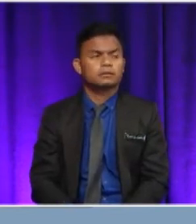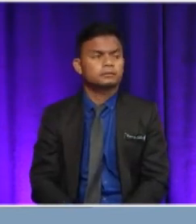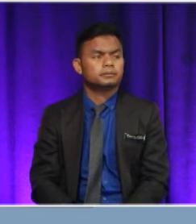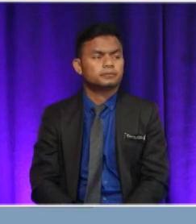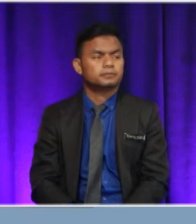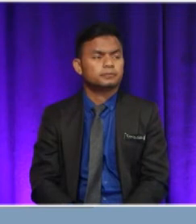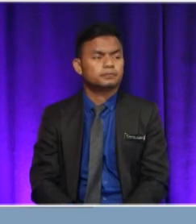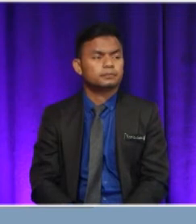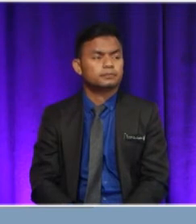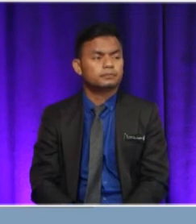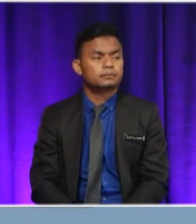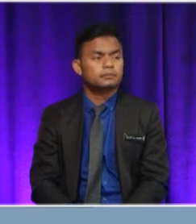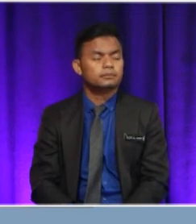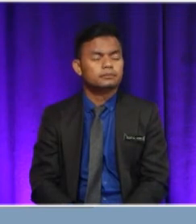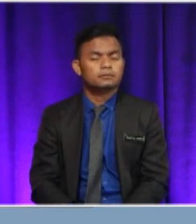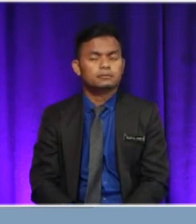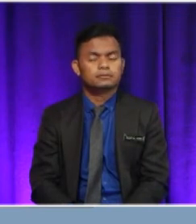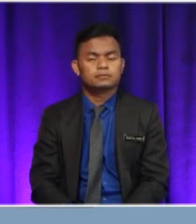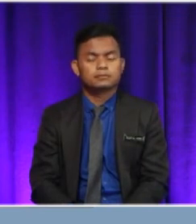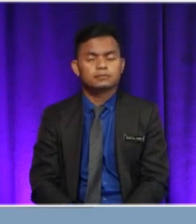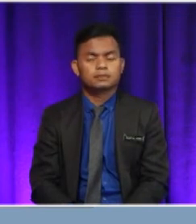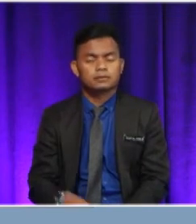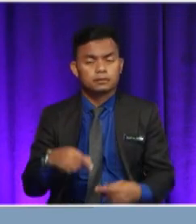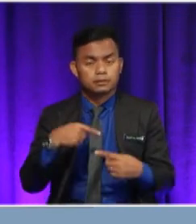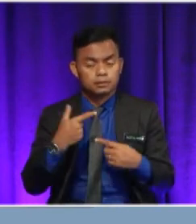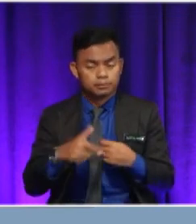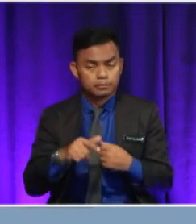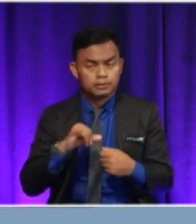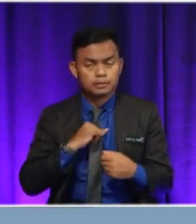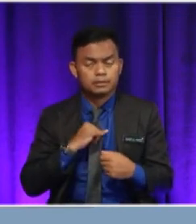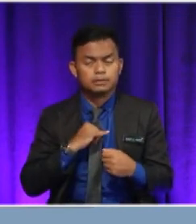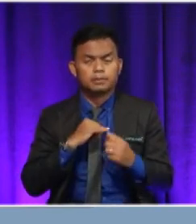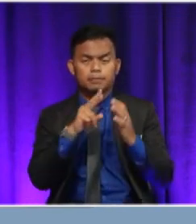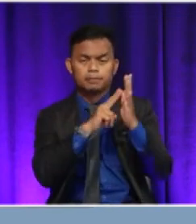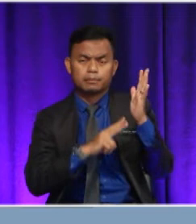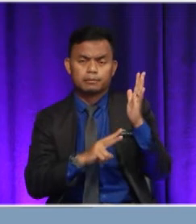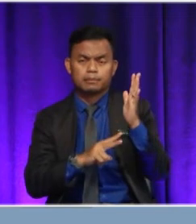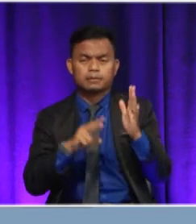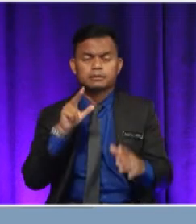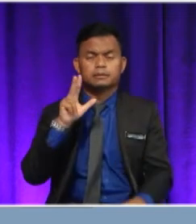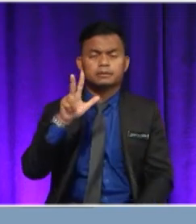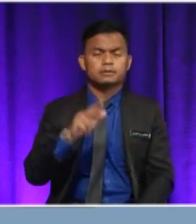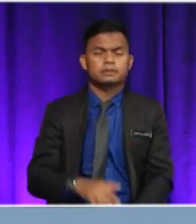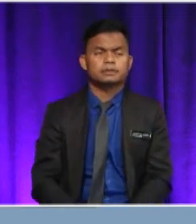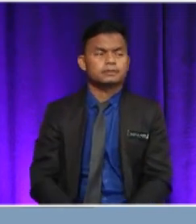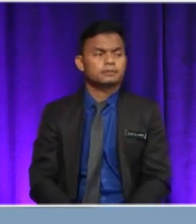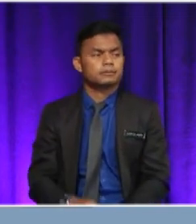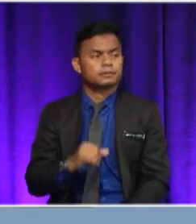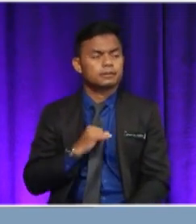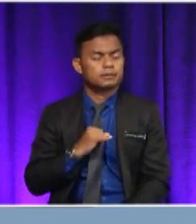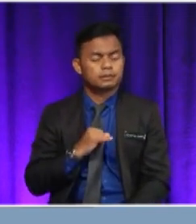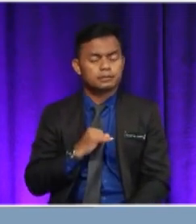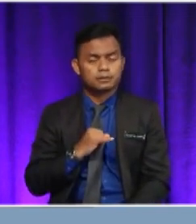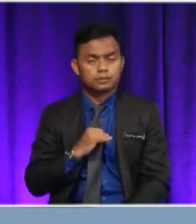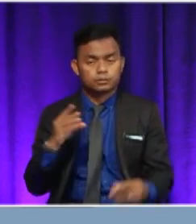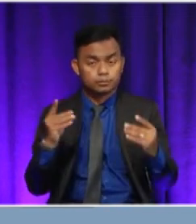Would Well, like to after I read the third paragraph, I read and I couldn't really find the answer, but it